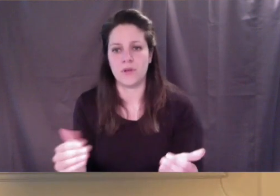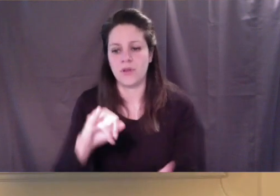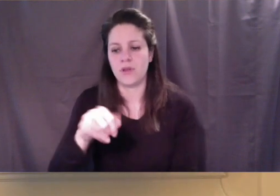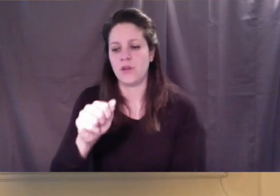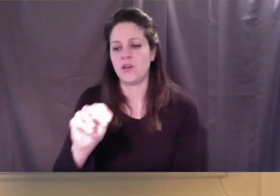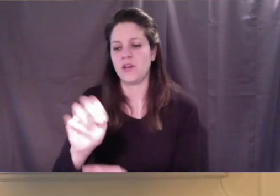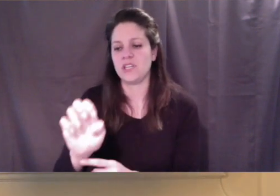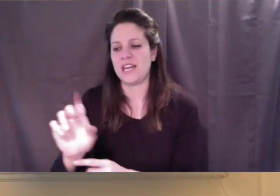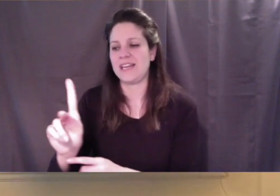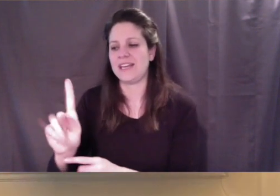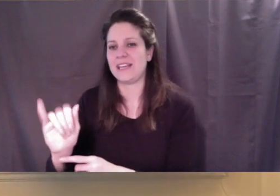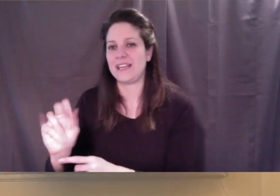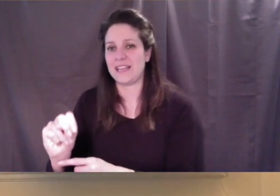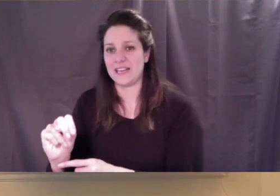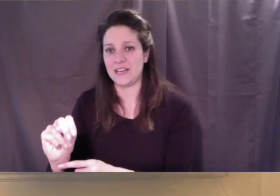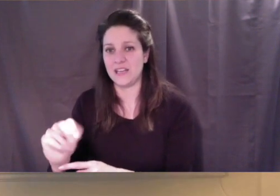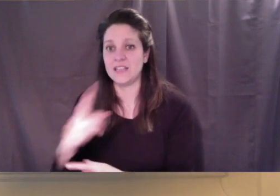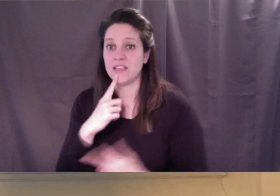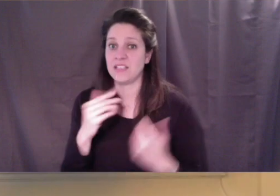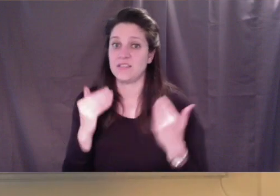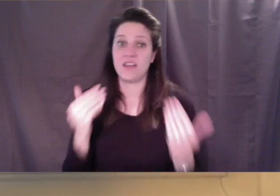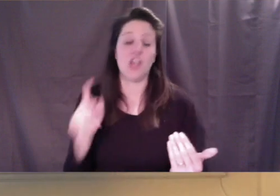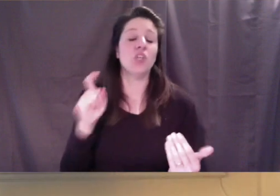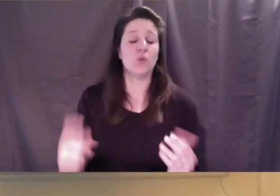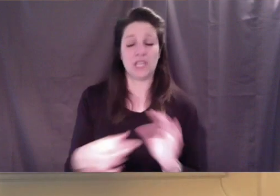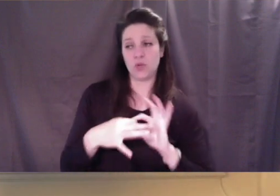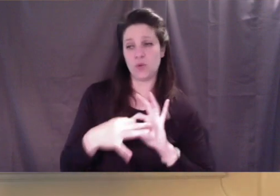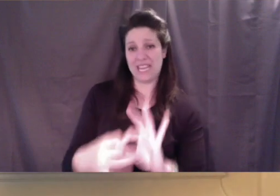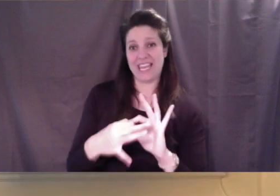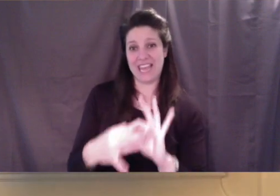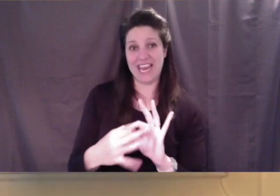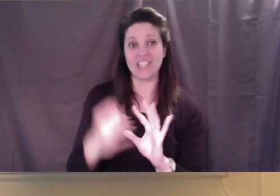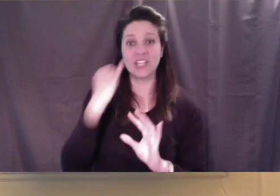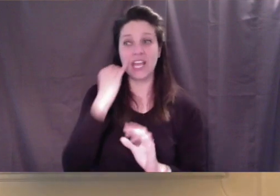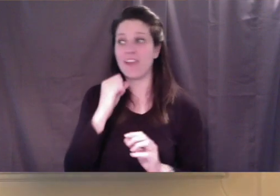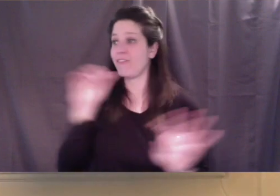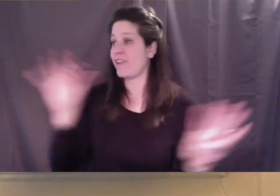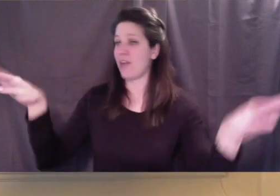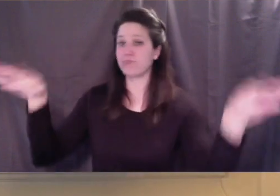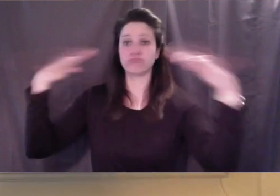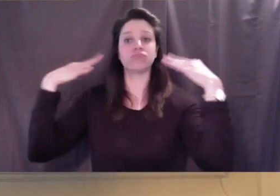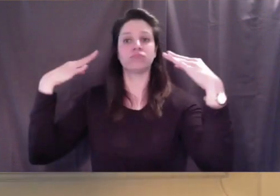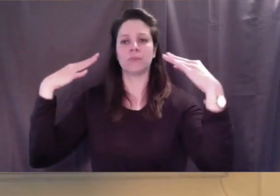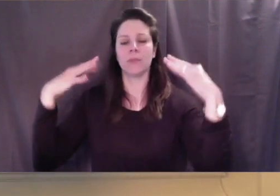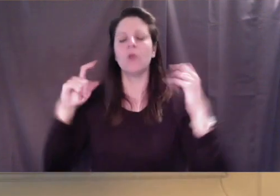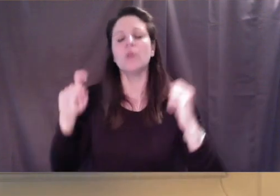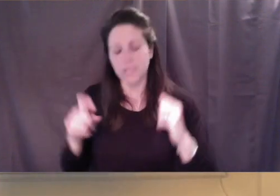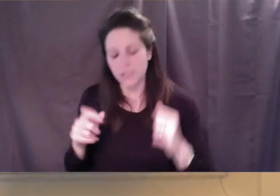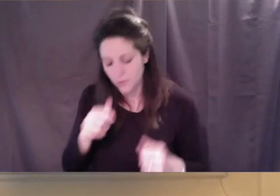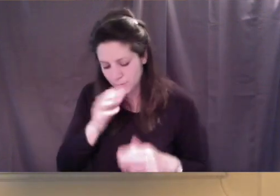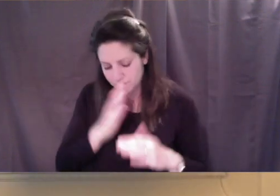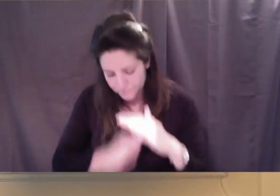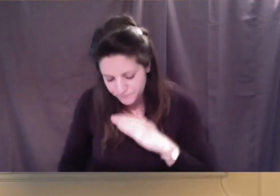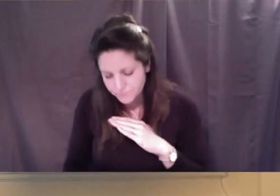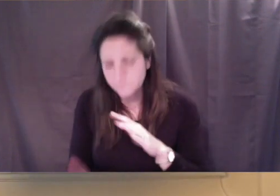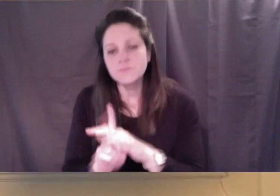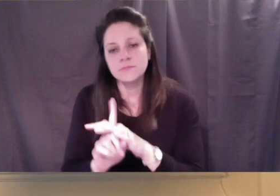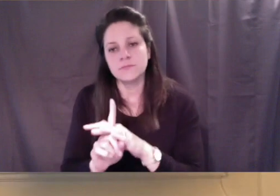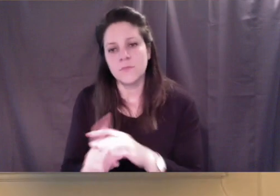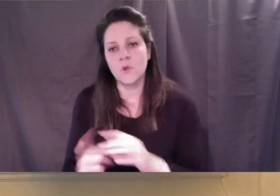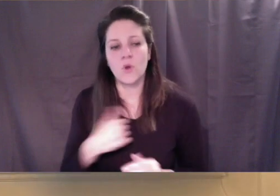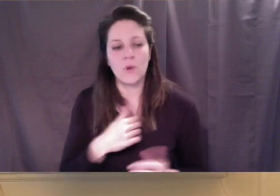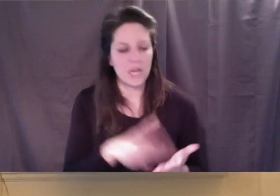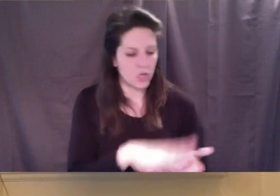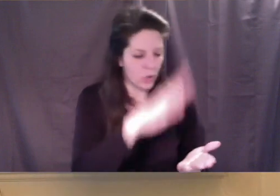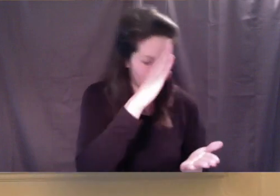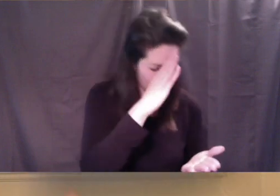up. As Jane Kim wrote, you need to engage even when there's no performative component, even when no one is watching. We all